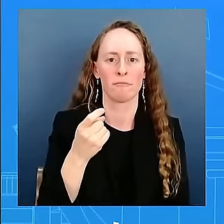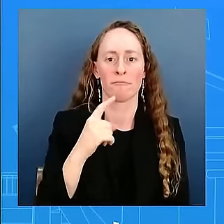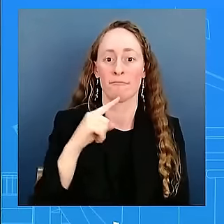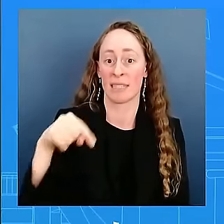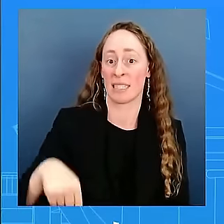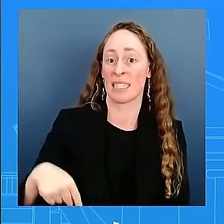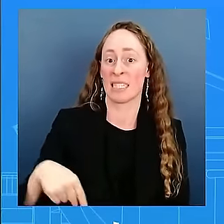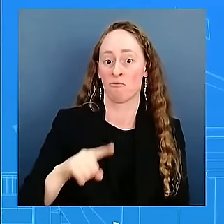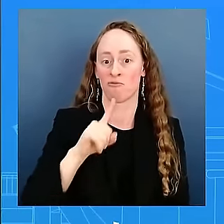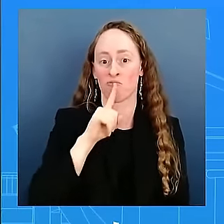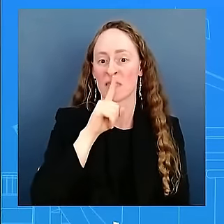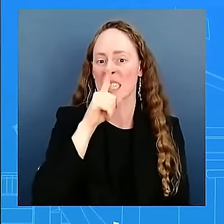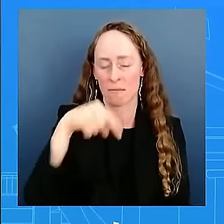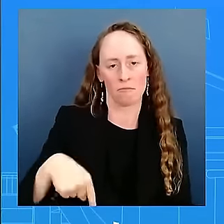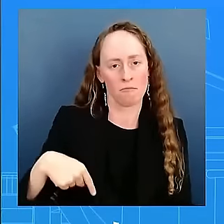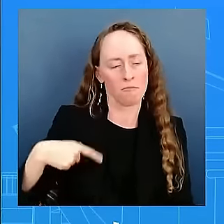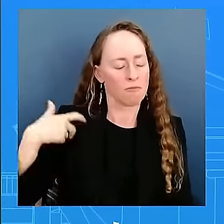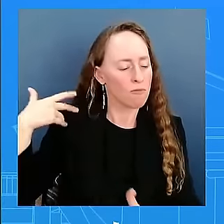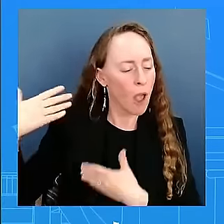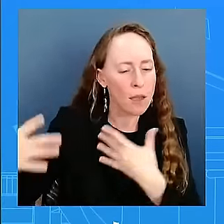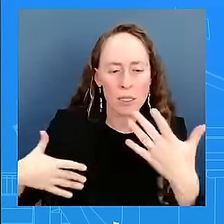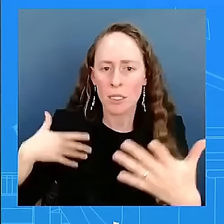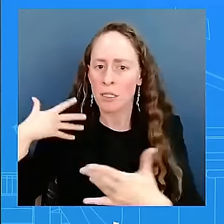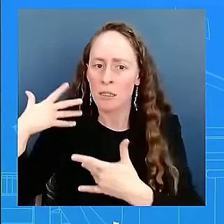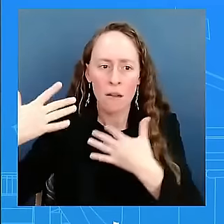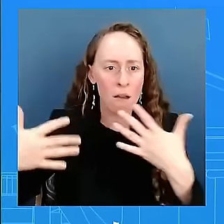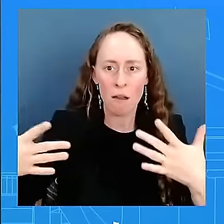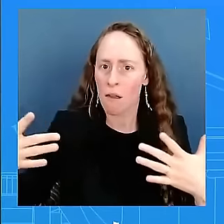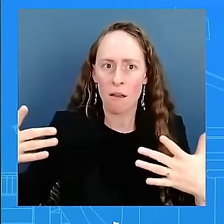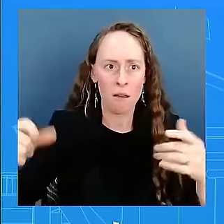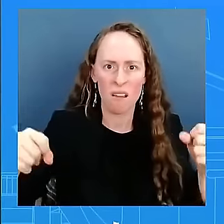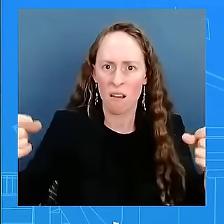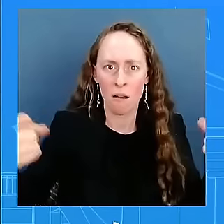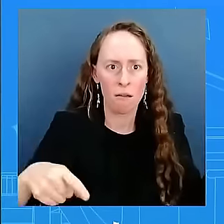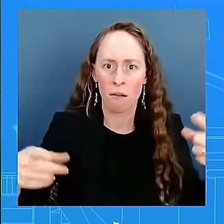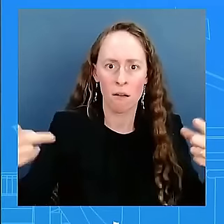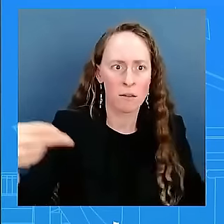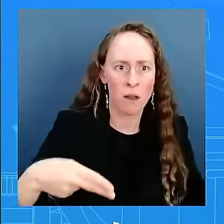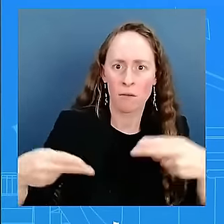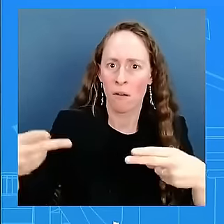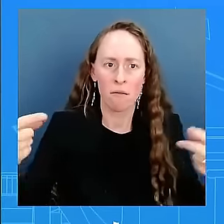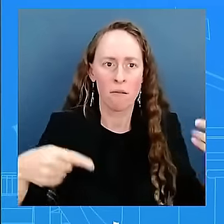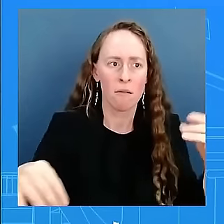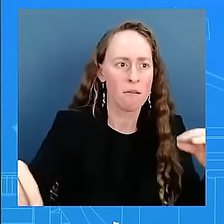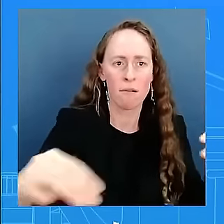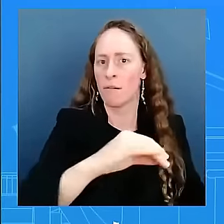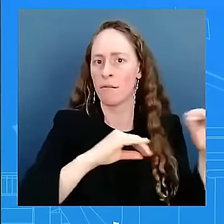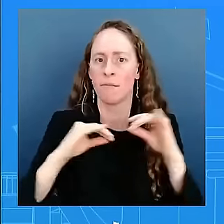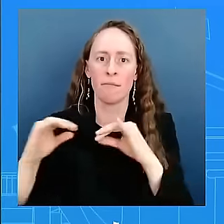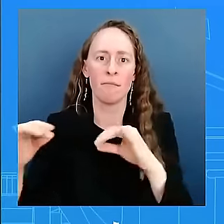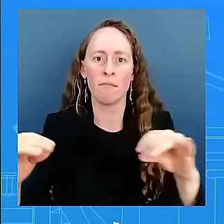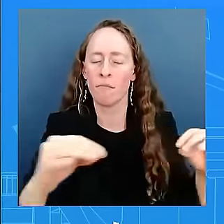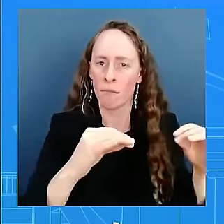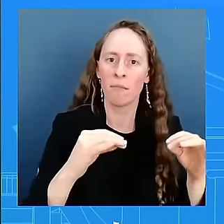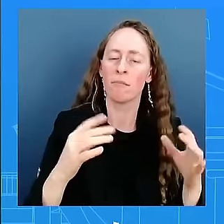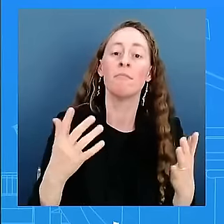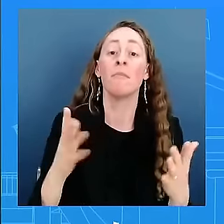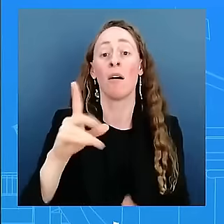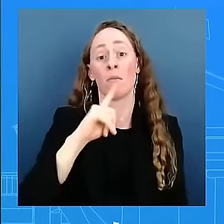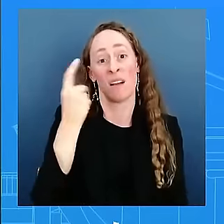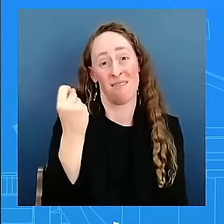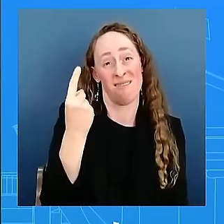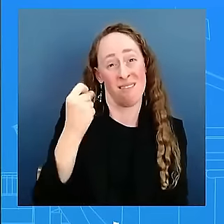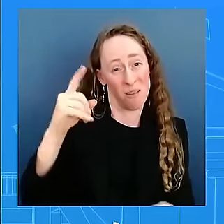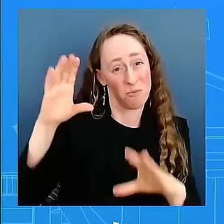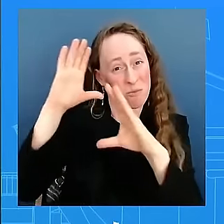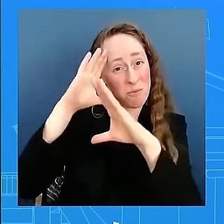government. But what I will say is this. The president sat us down on a regular basis over the course of the detentions of